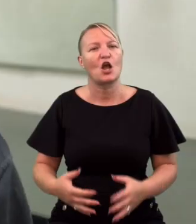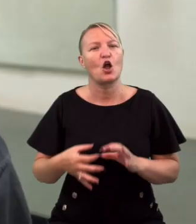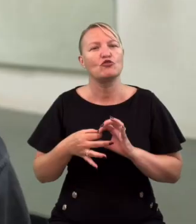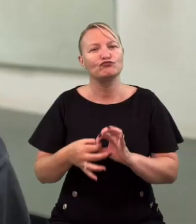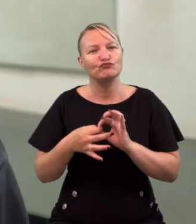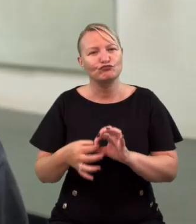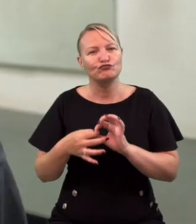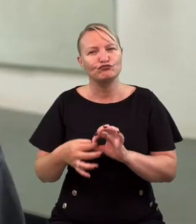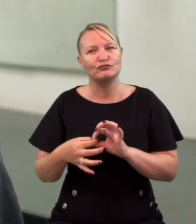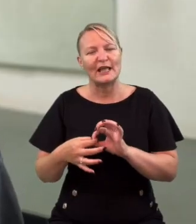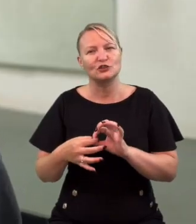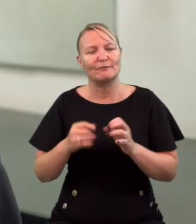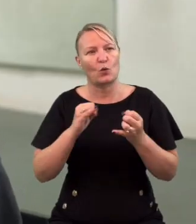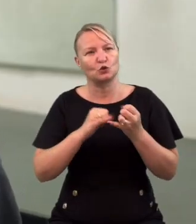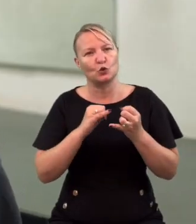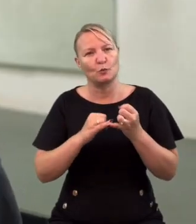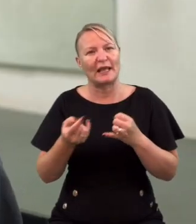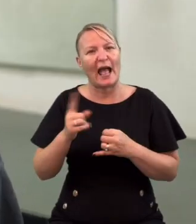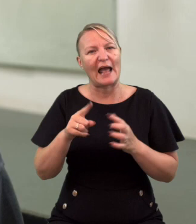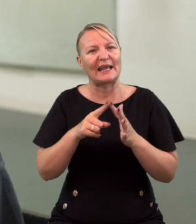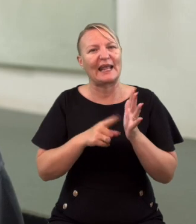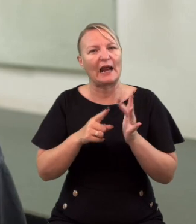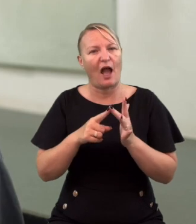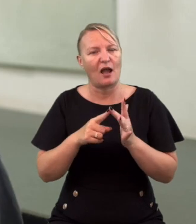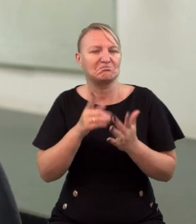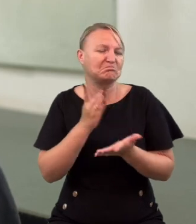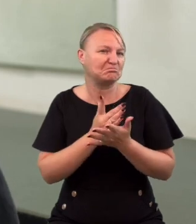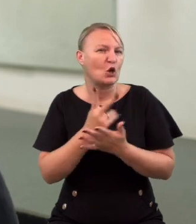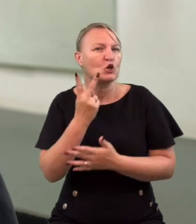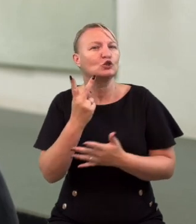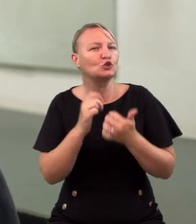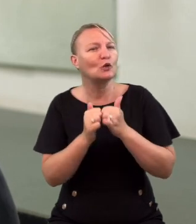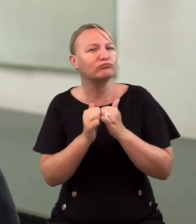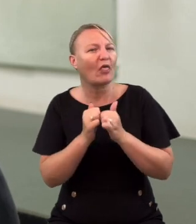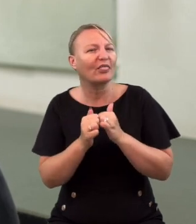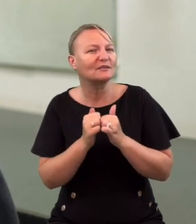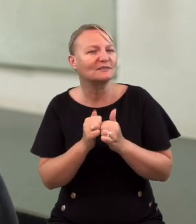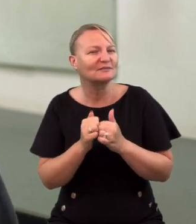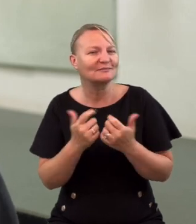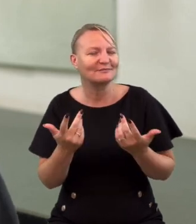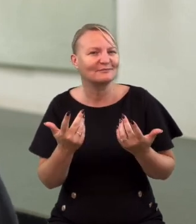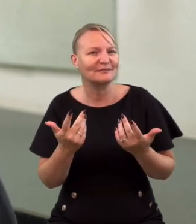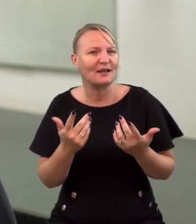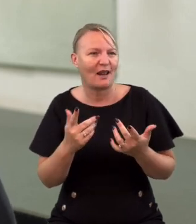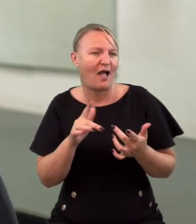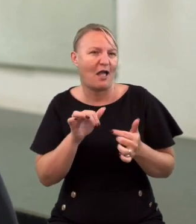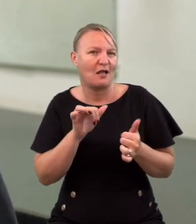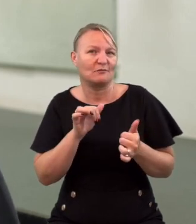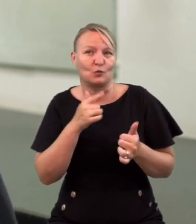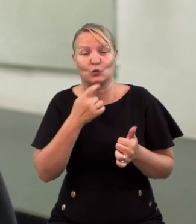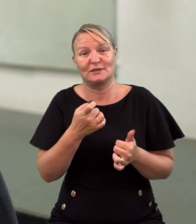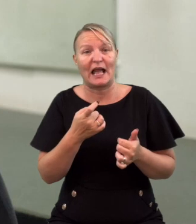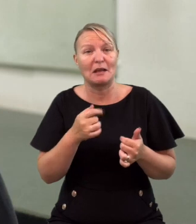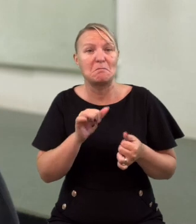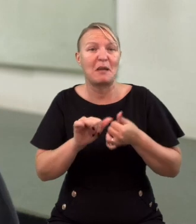I'd say the relationship between Subi and Eli is, that of two brothers, or if anything, someone would say they're